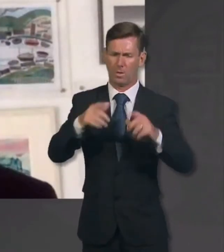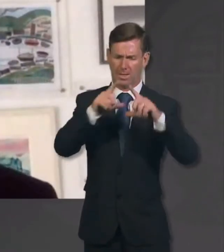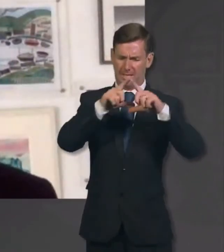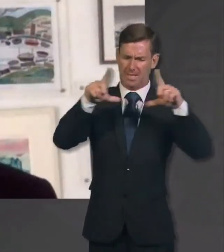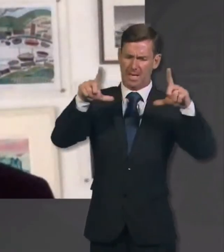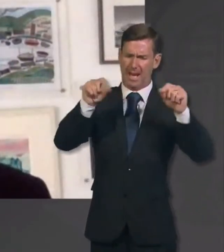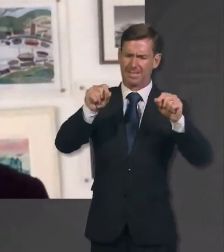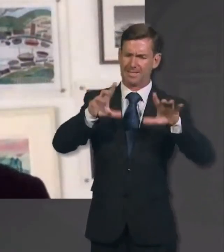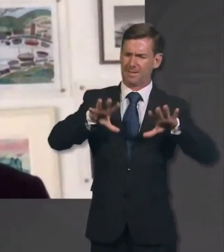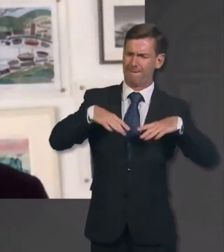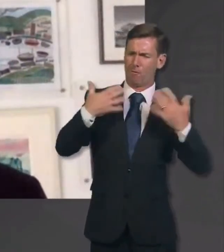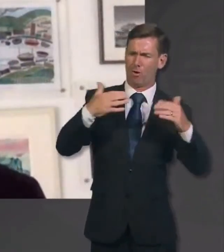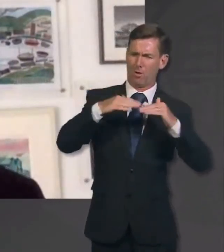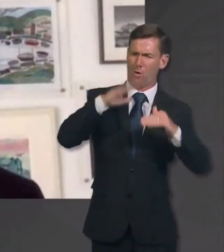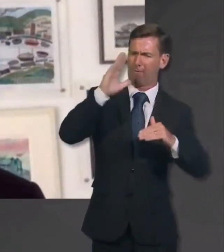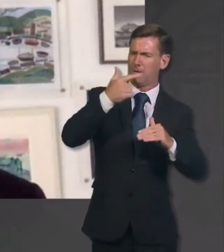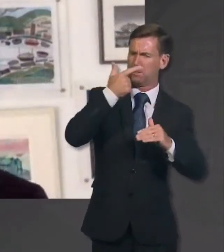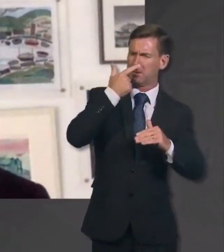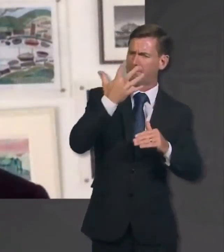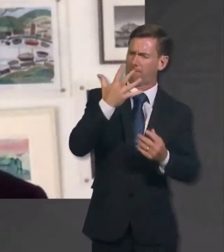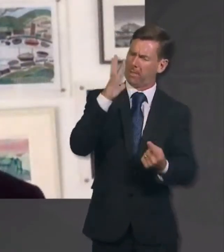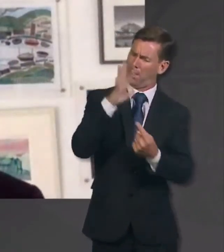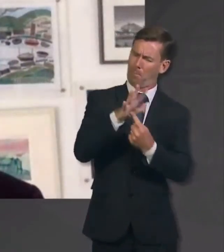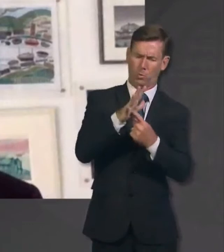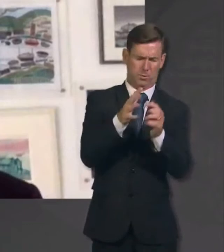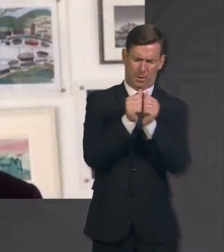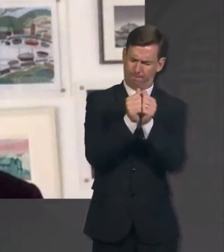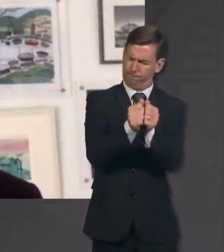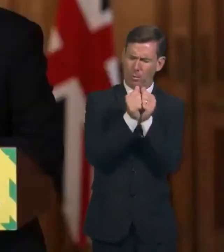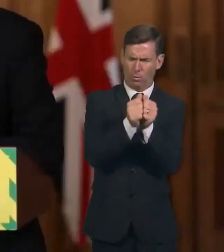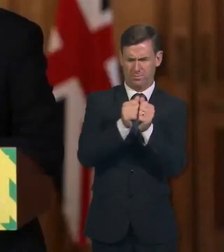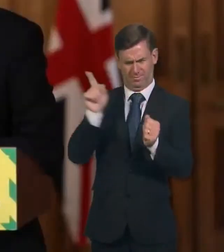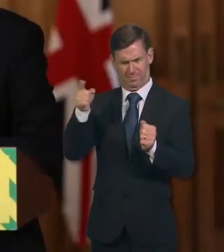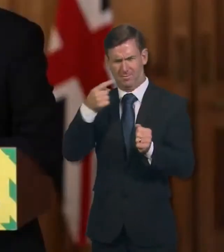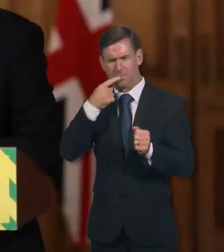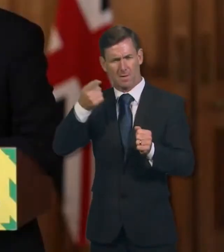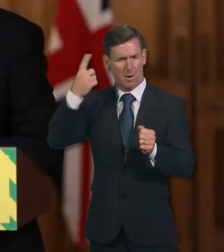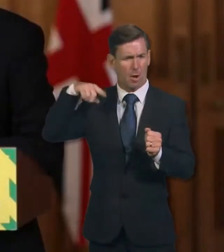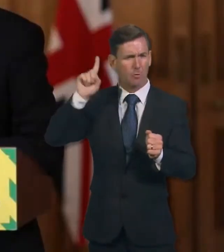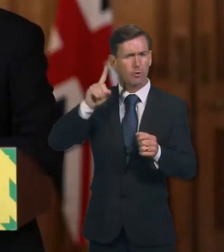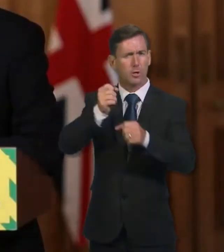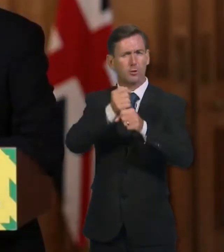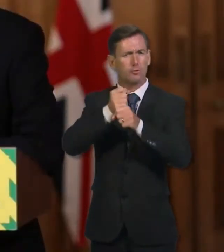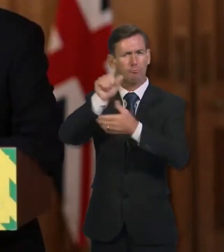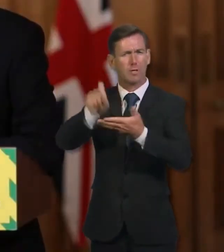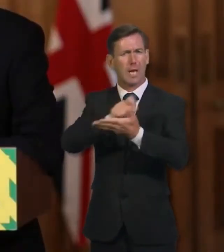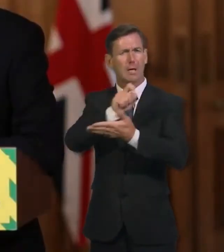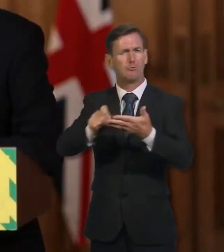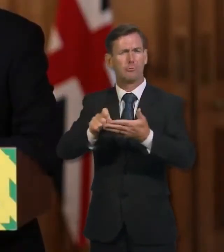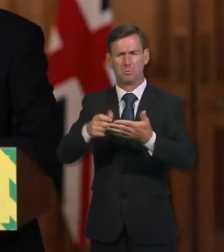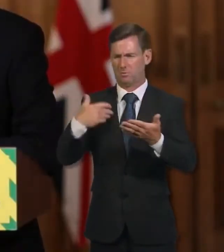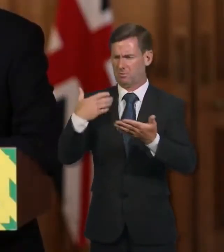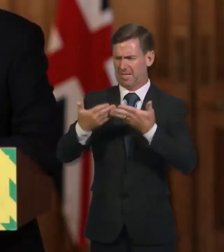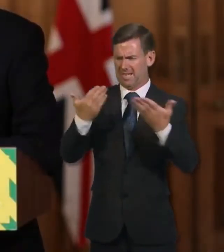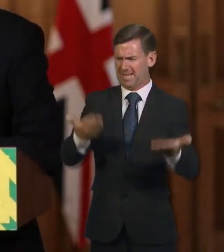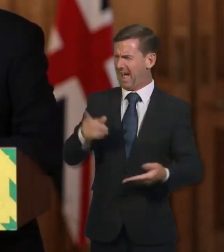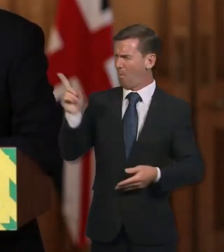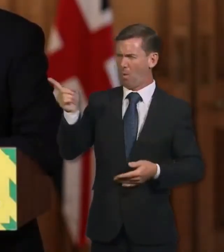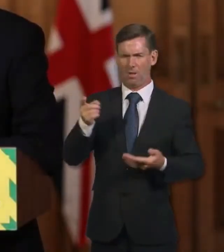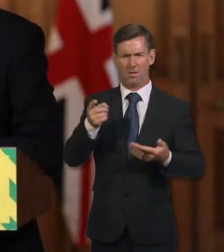let down that it's being got rid of so quickly after the election? Well, I feel let down that the BBC